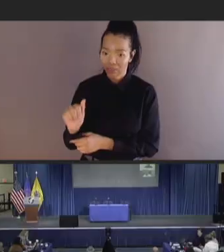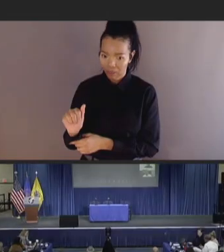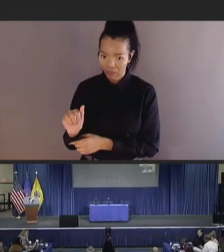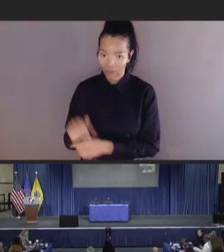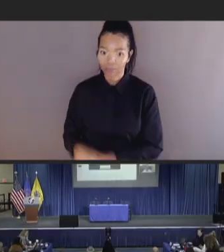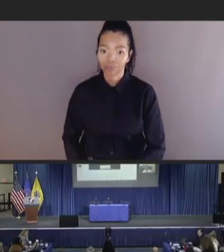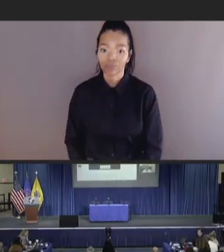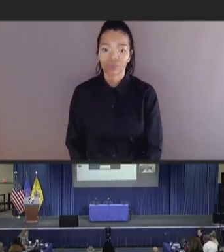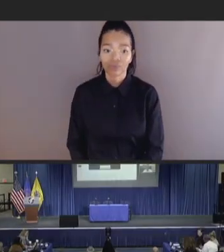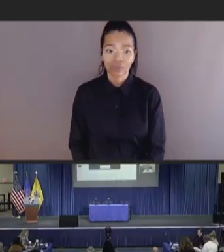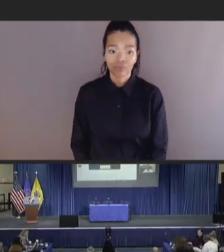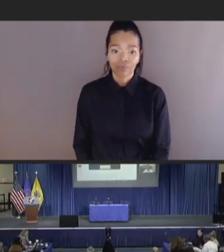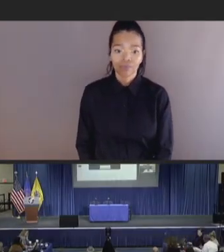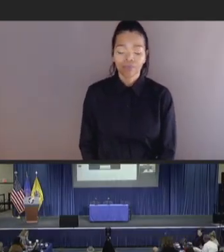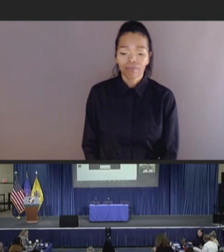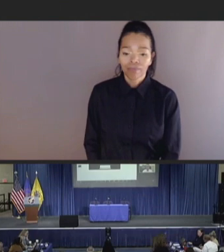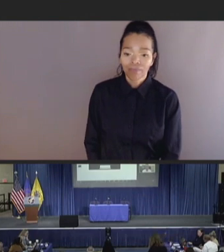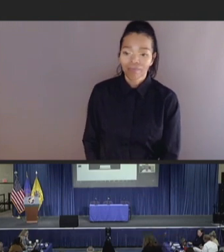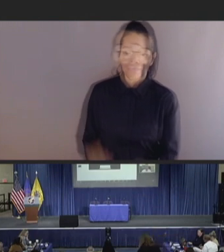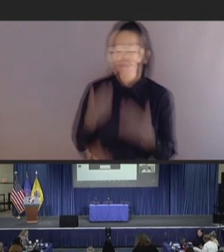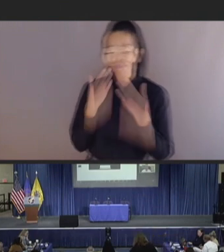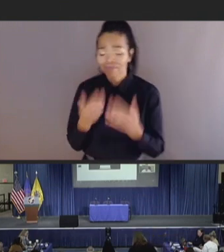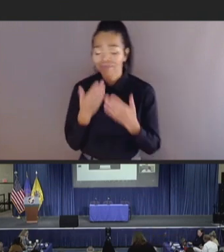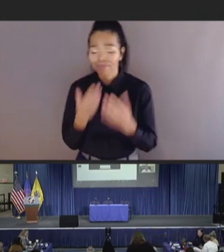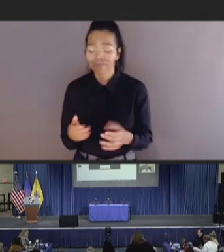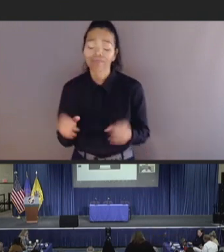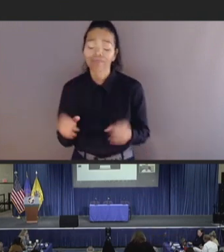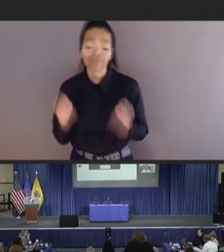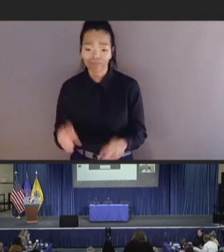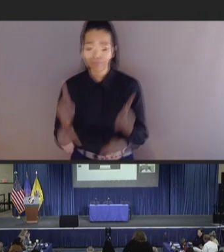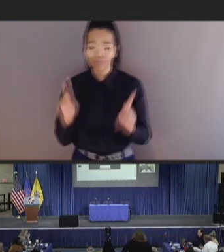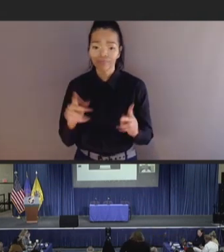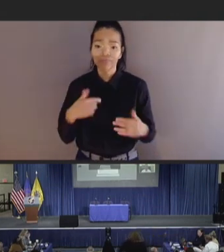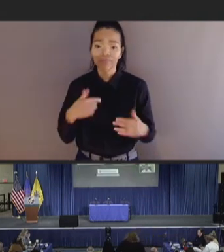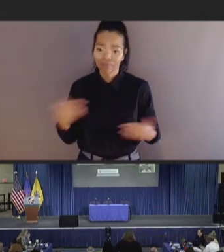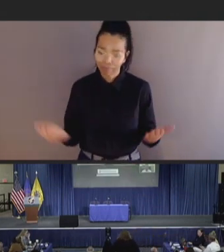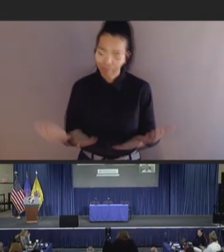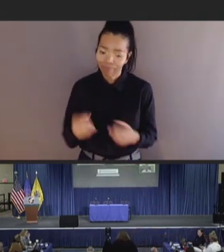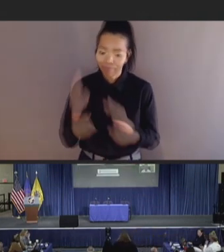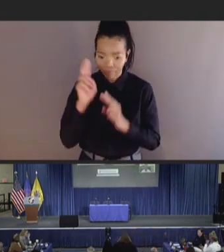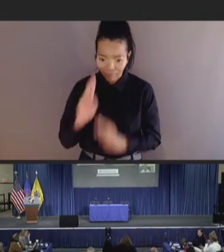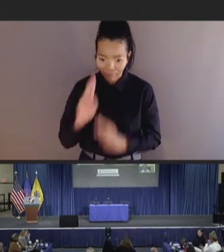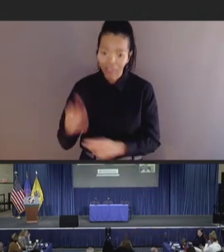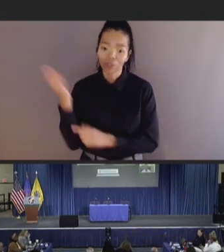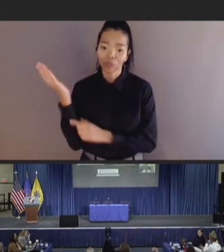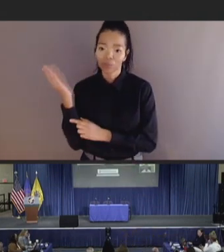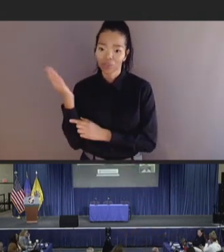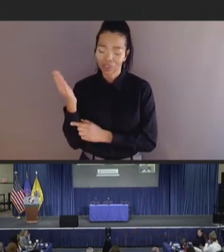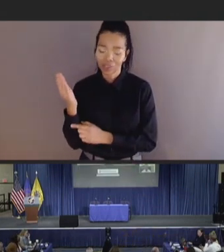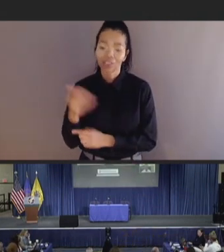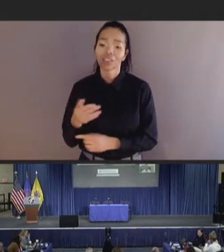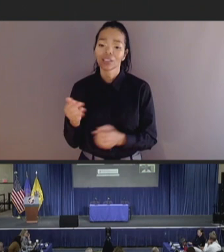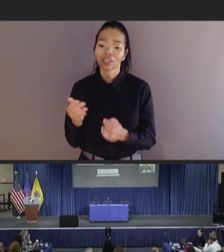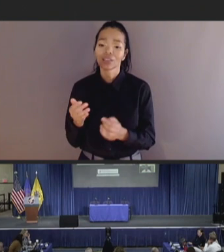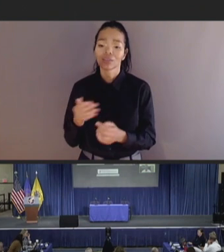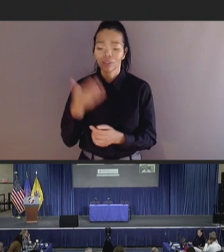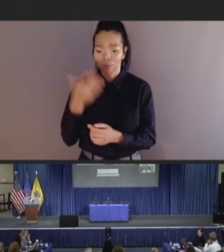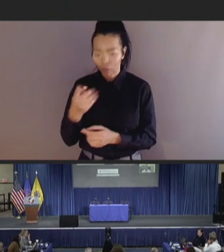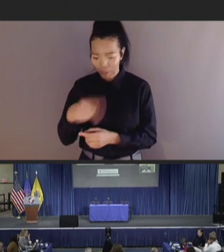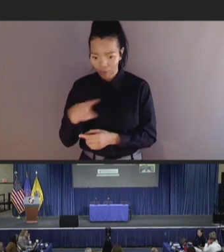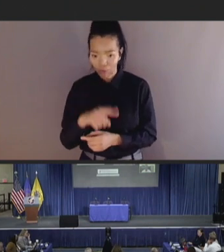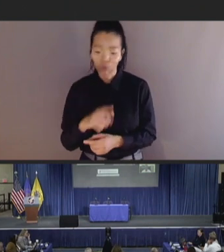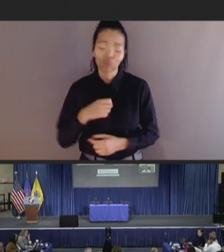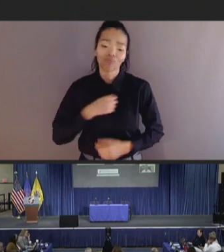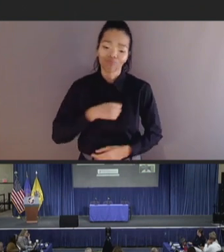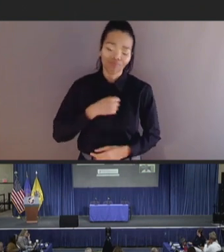Yes, thank you very much for the opportunity to present here. It is an honor to present in front of this committee, and I apologize not to be